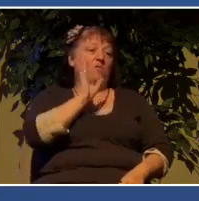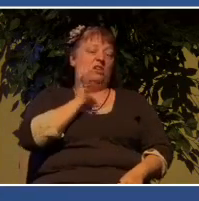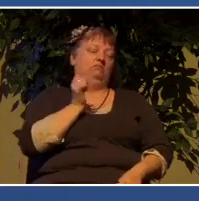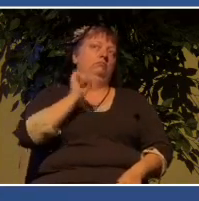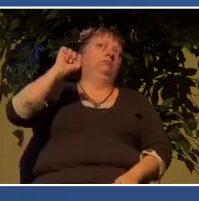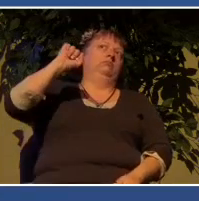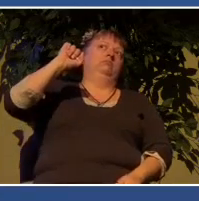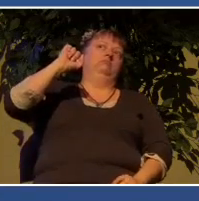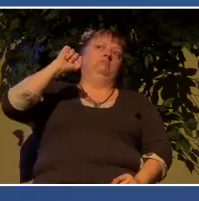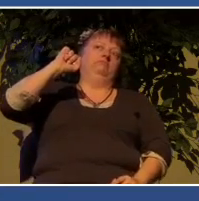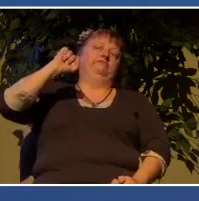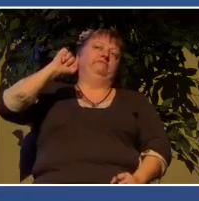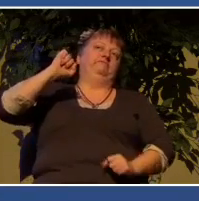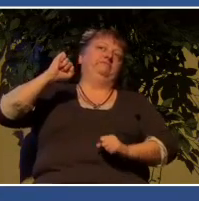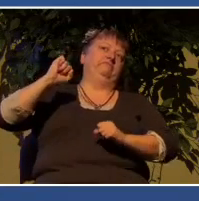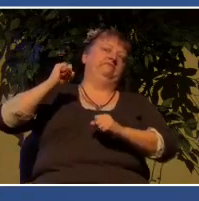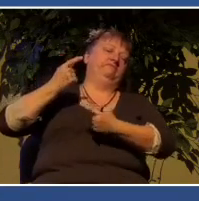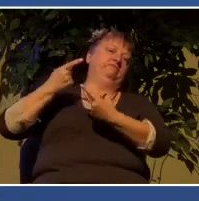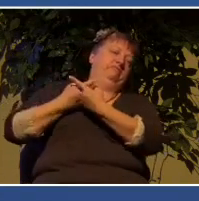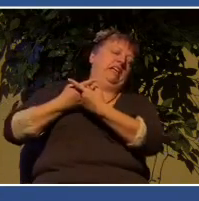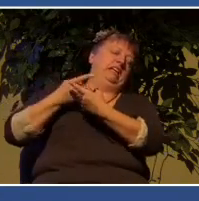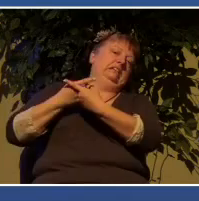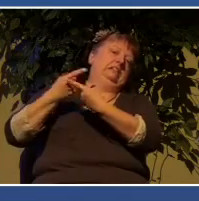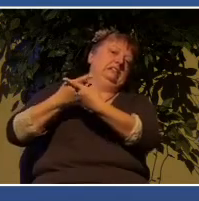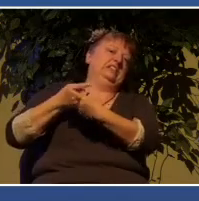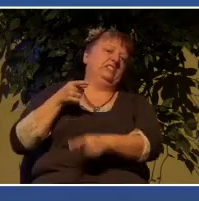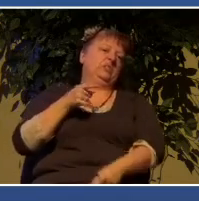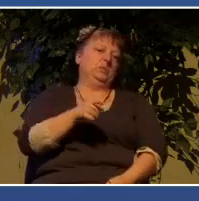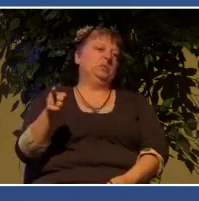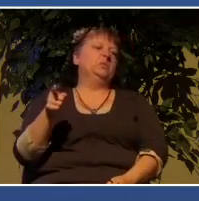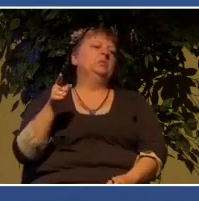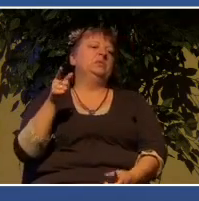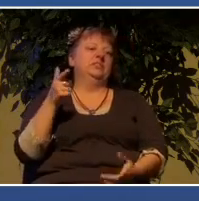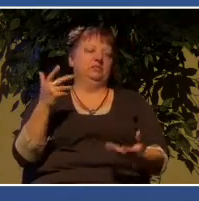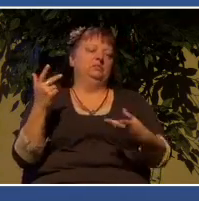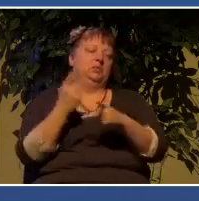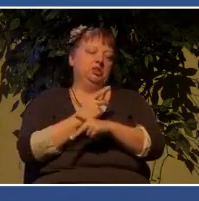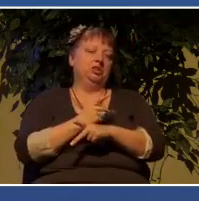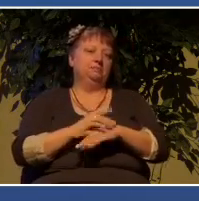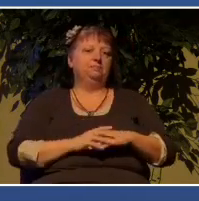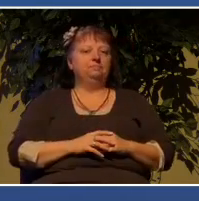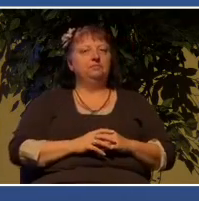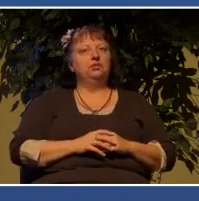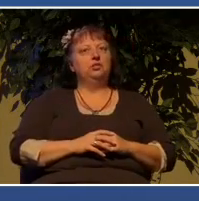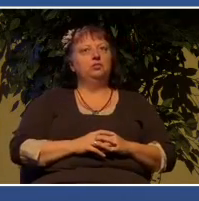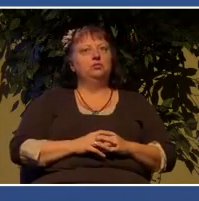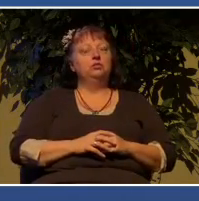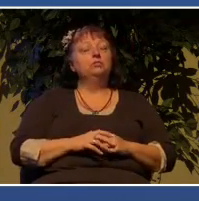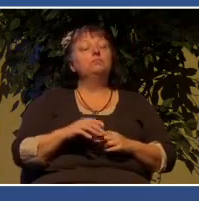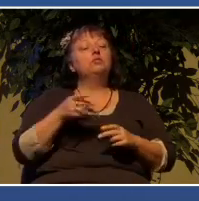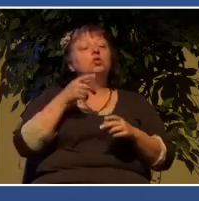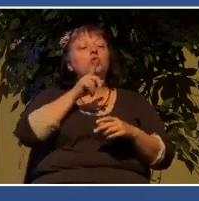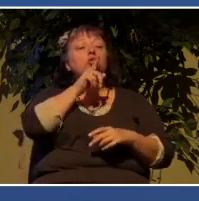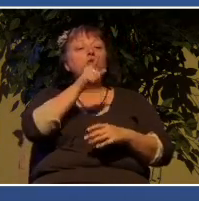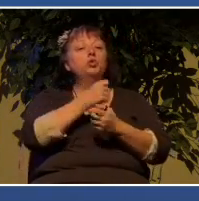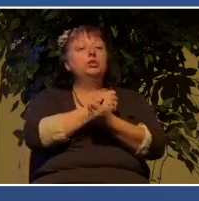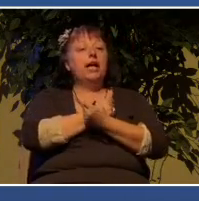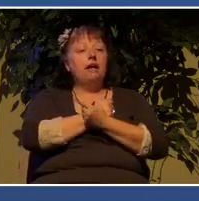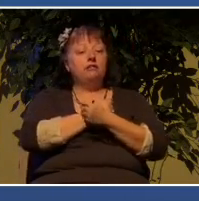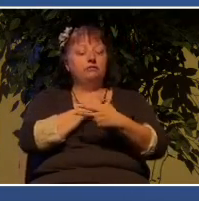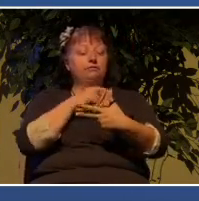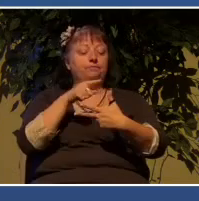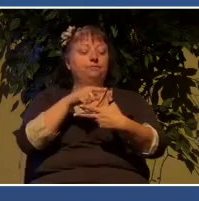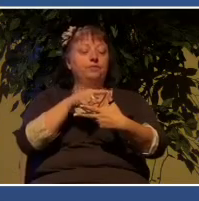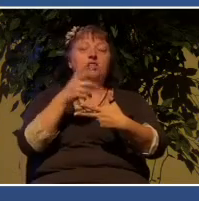So true love means wanting God's best. True love, setting people